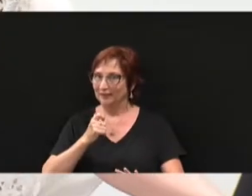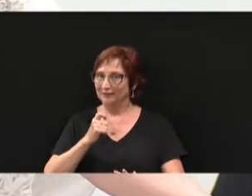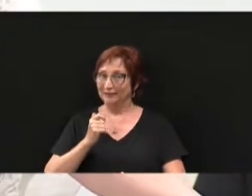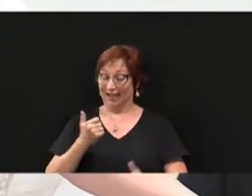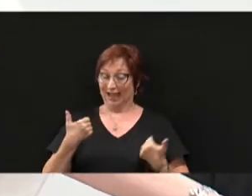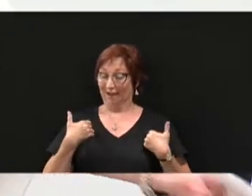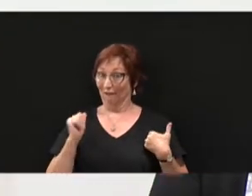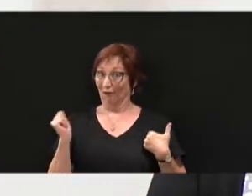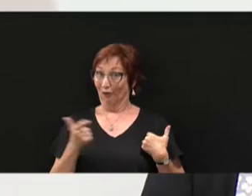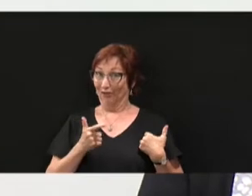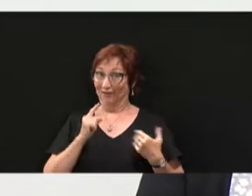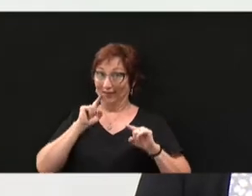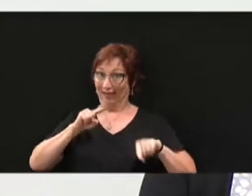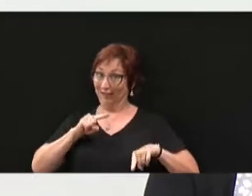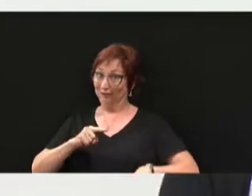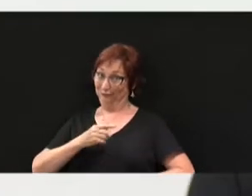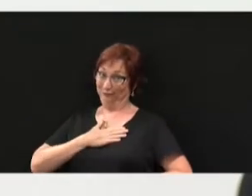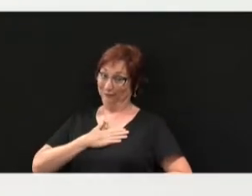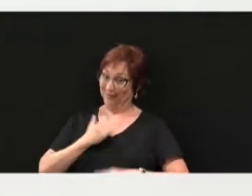answers.